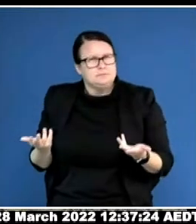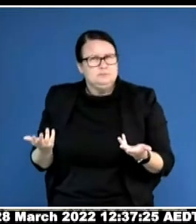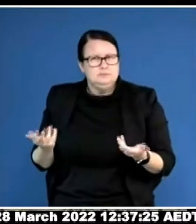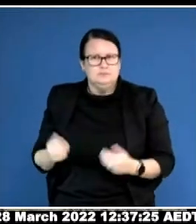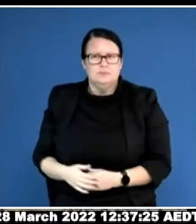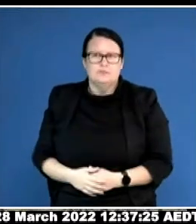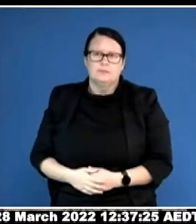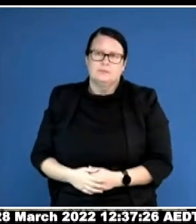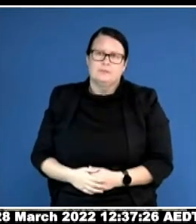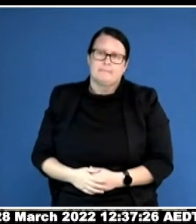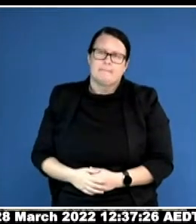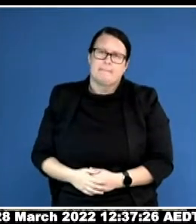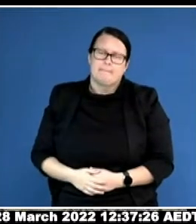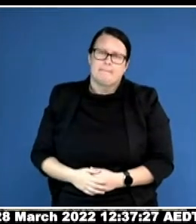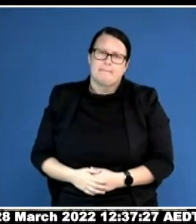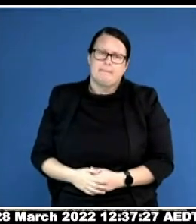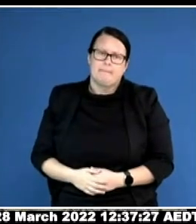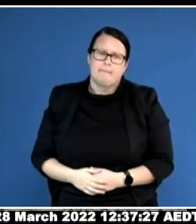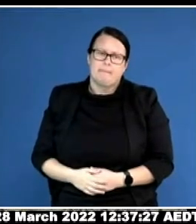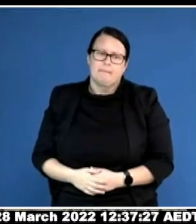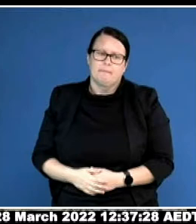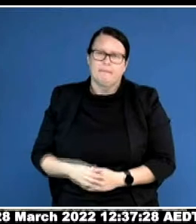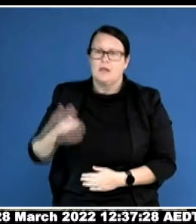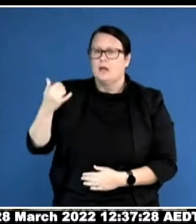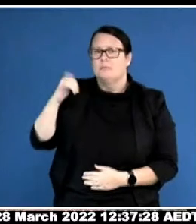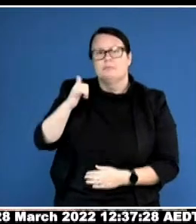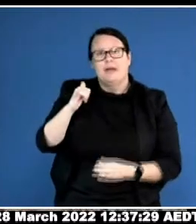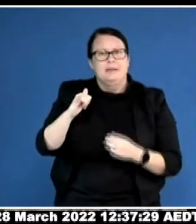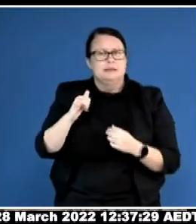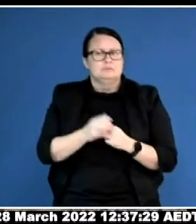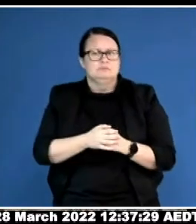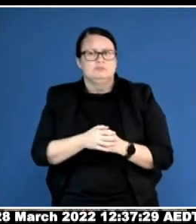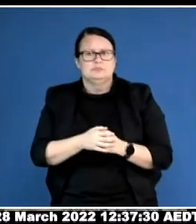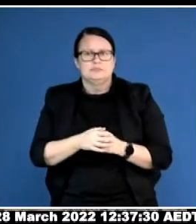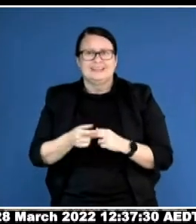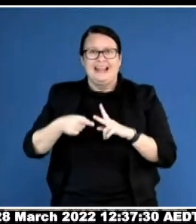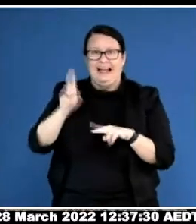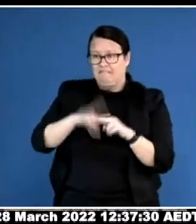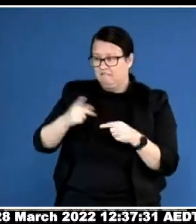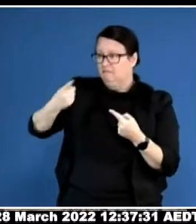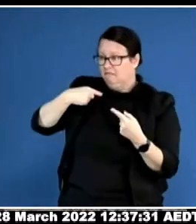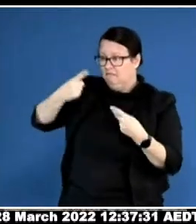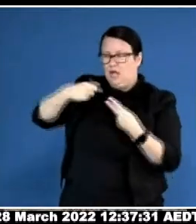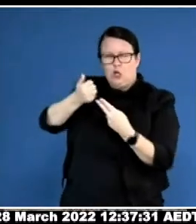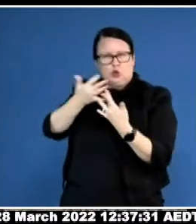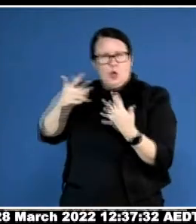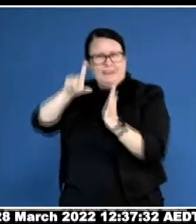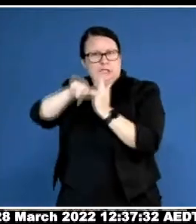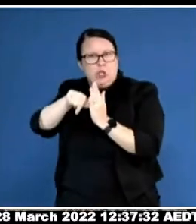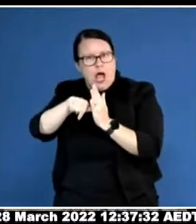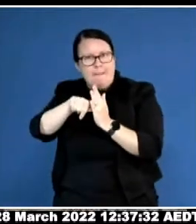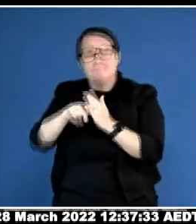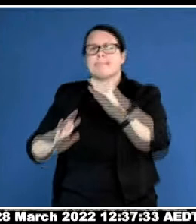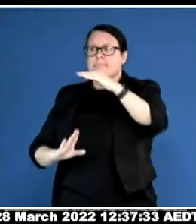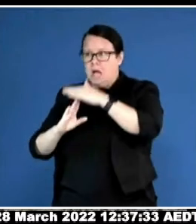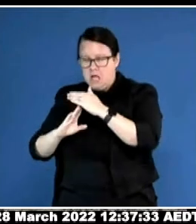do something. It could be after, say, you know, maybe a certain amount of disclosures or amount and severity of disclosures